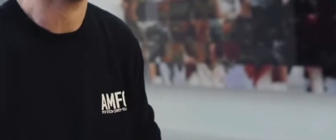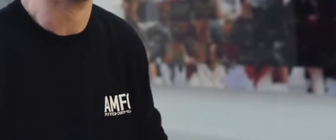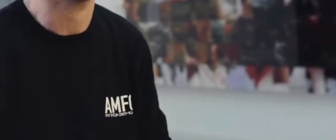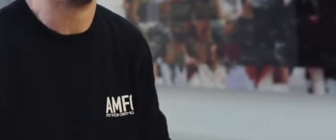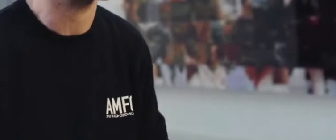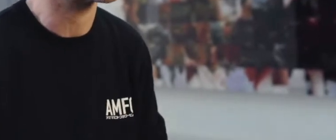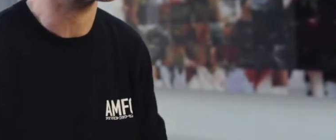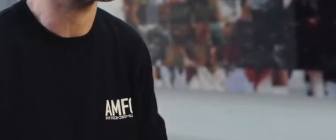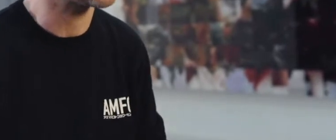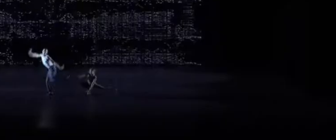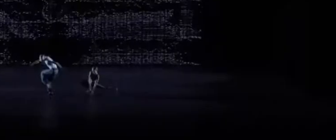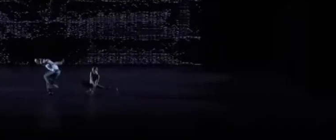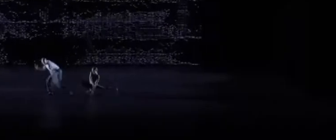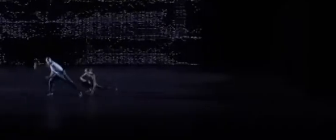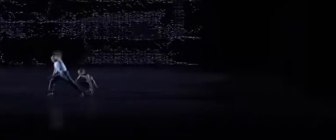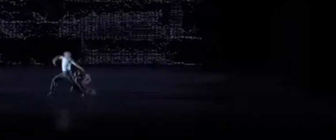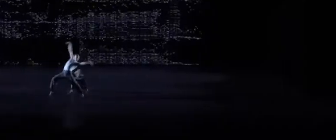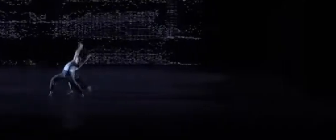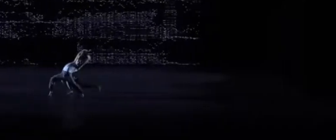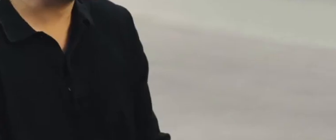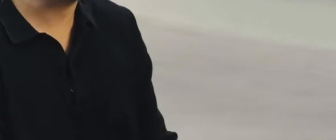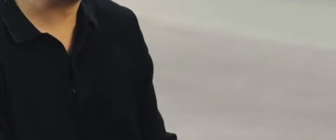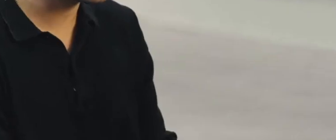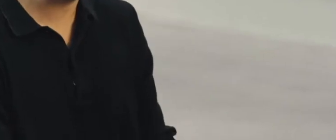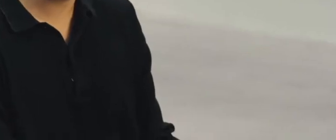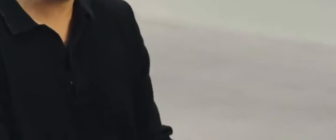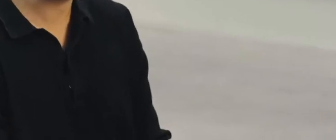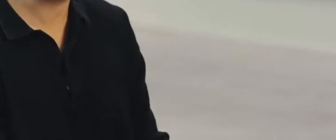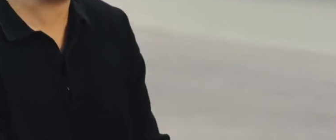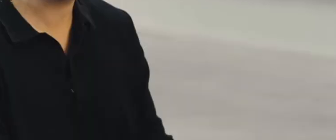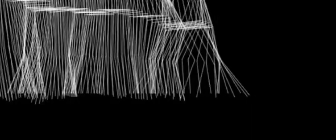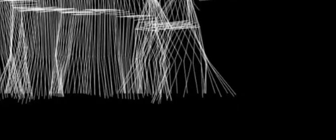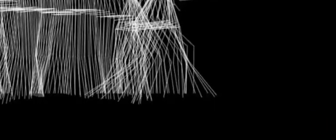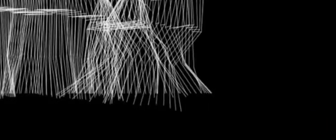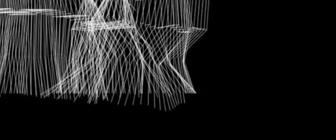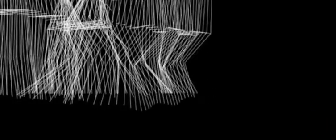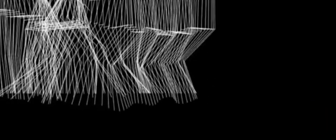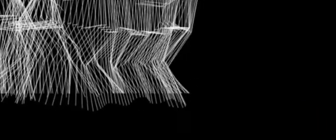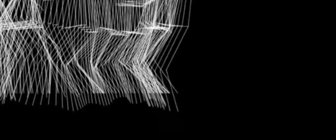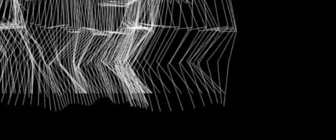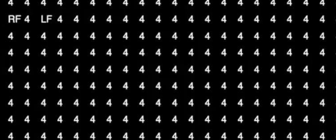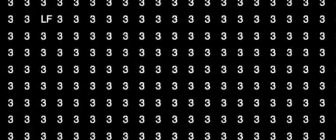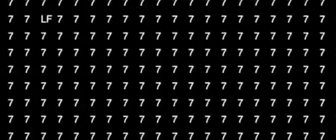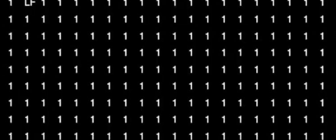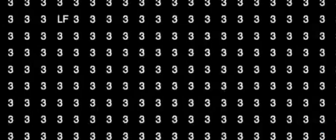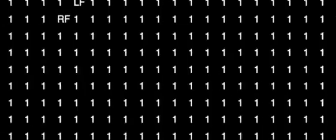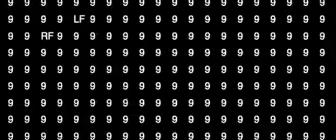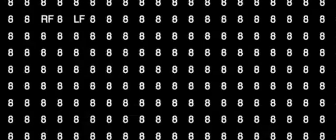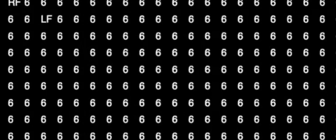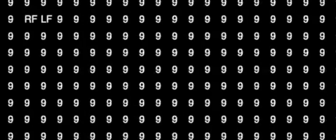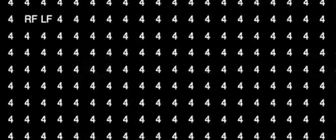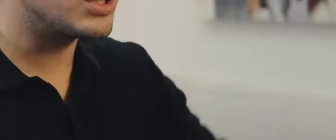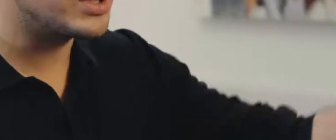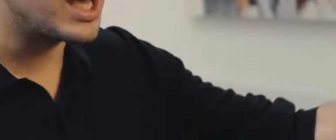ideal collaborator for that. This project was very fascinating for me because it was a brand new type of collaboration.